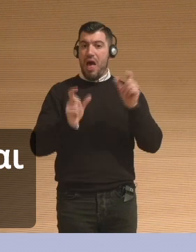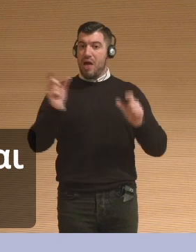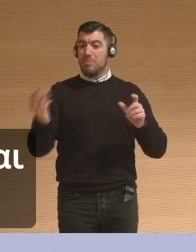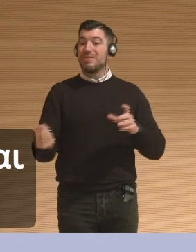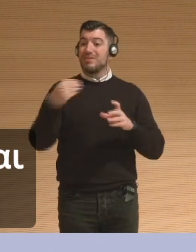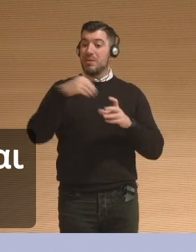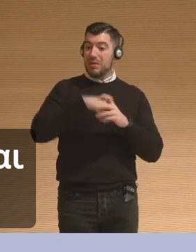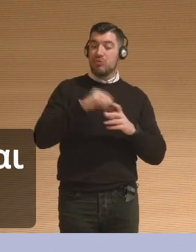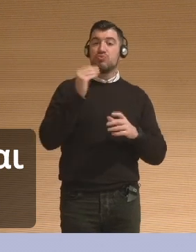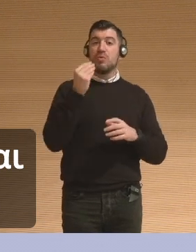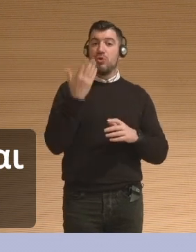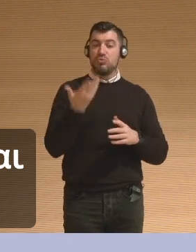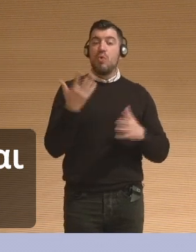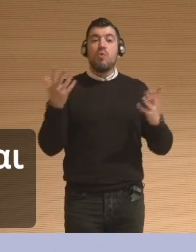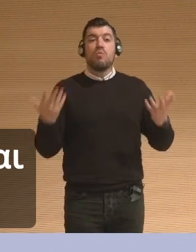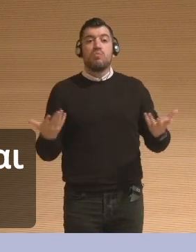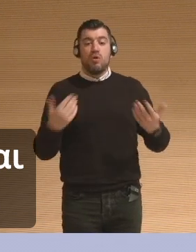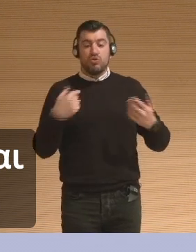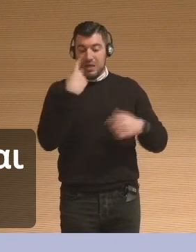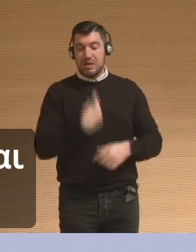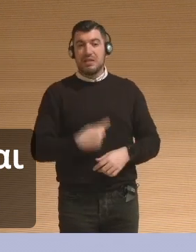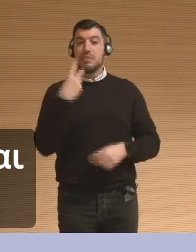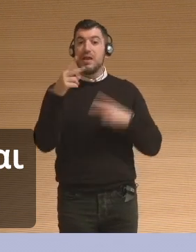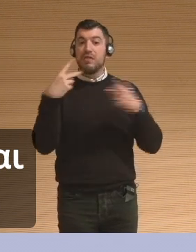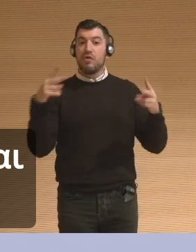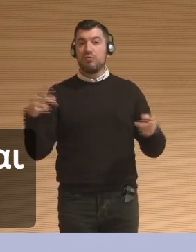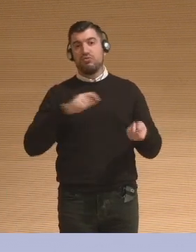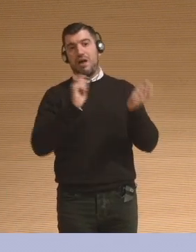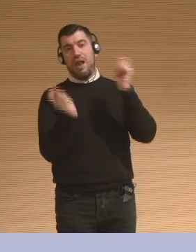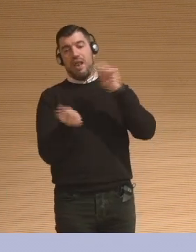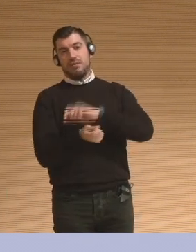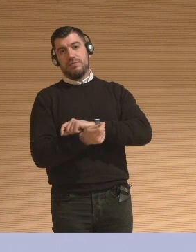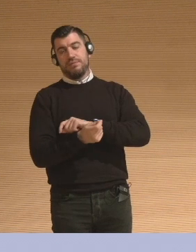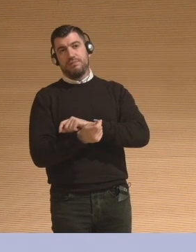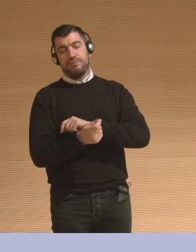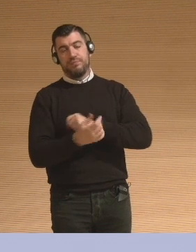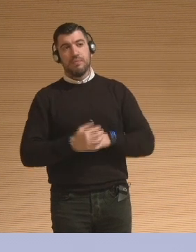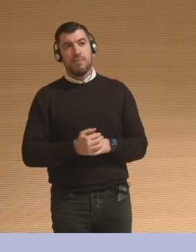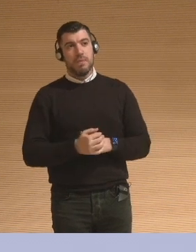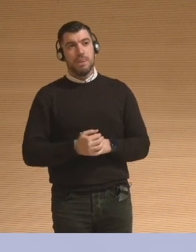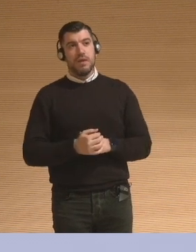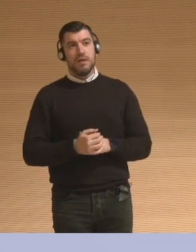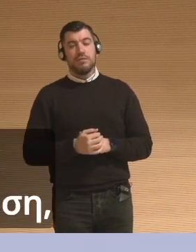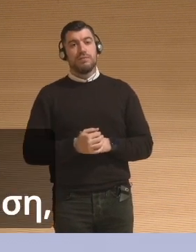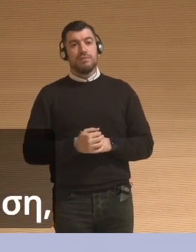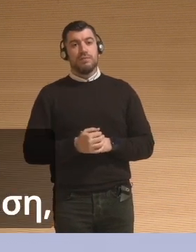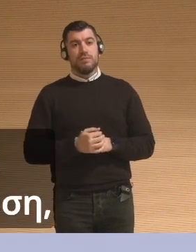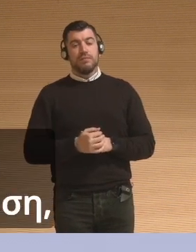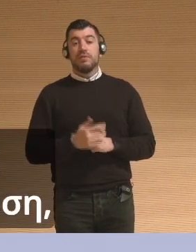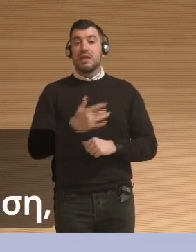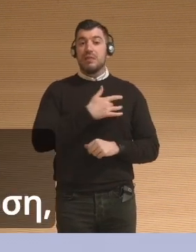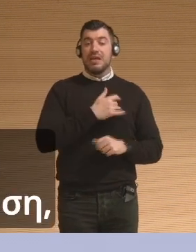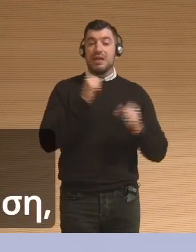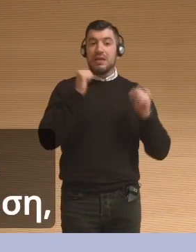Now, the relationships between cultural engagement and mental health are widely established in studies, but data